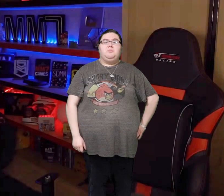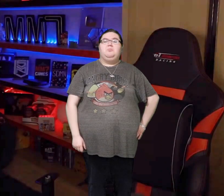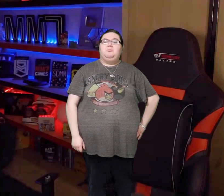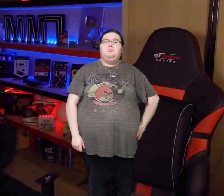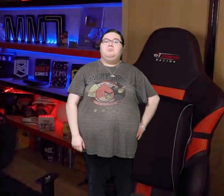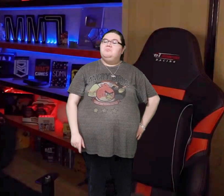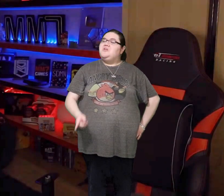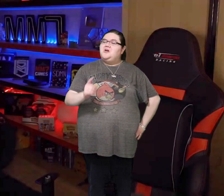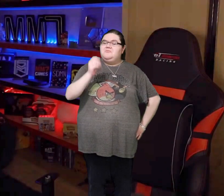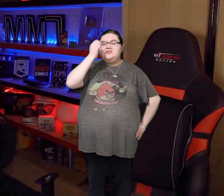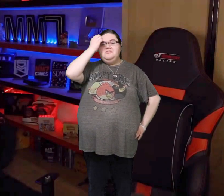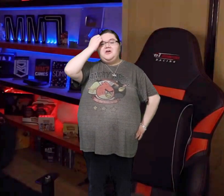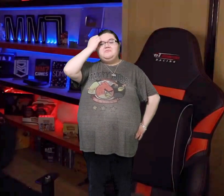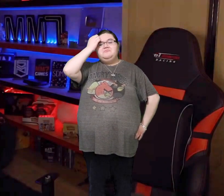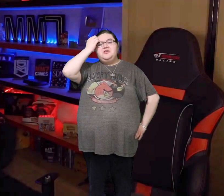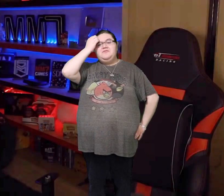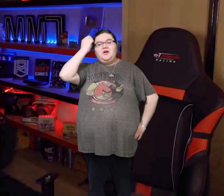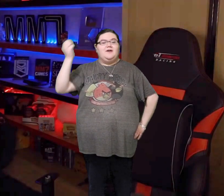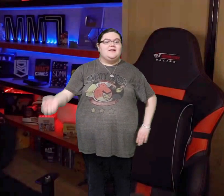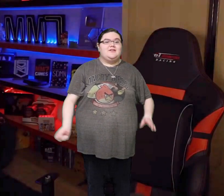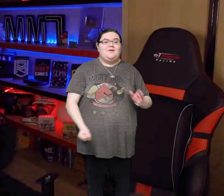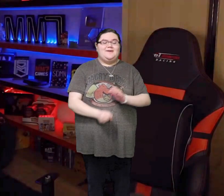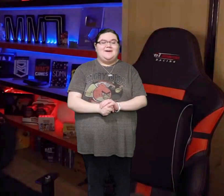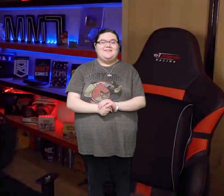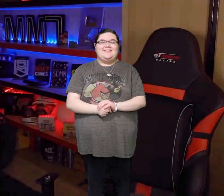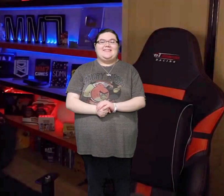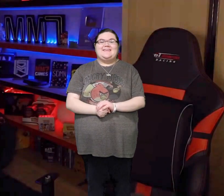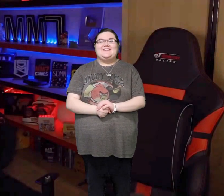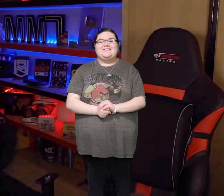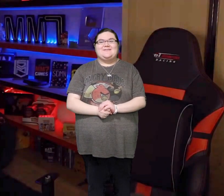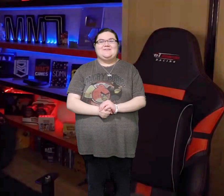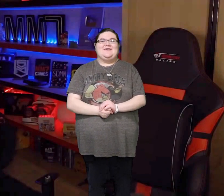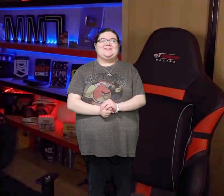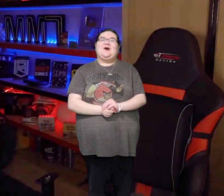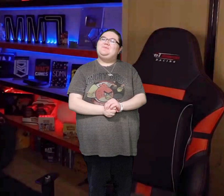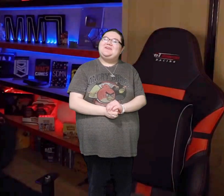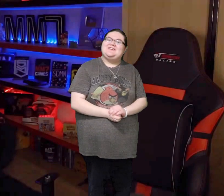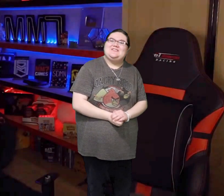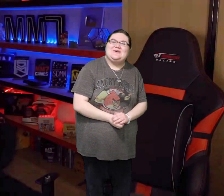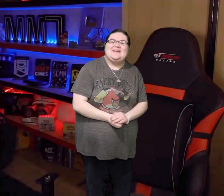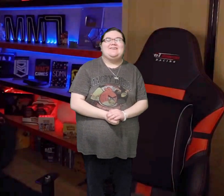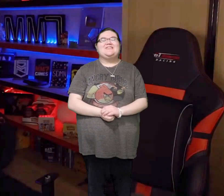idea. Might do that. You never know. So, other than that, thank you guys so much for